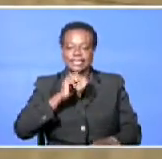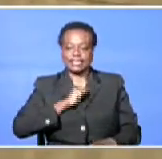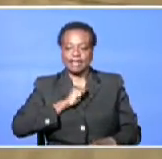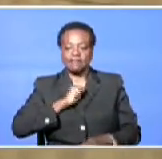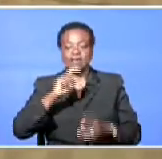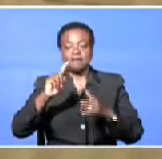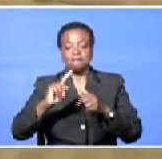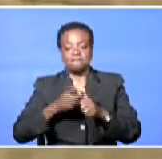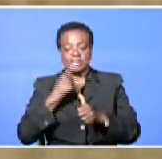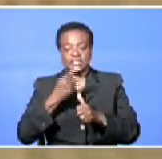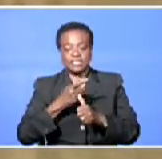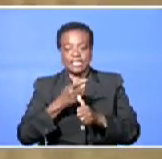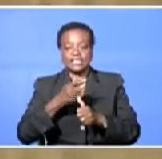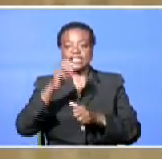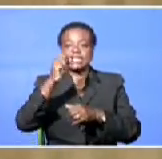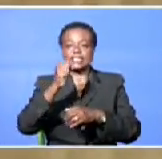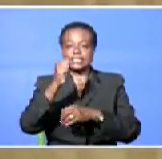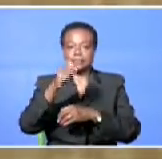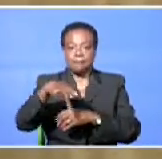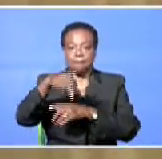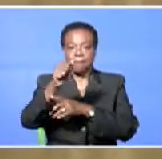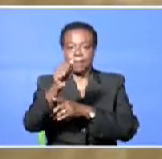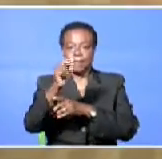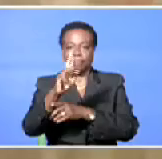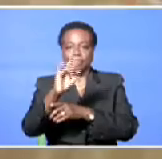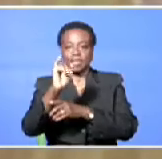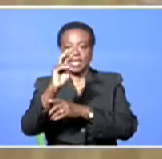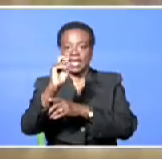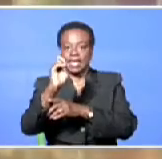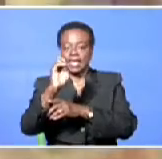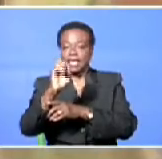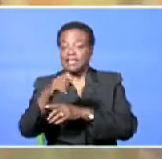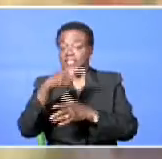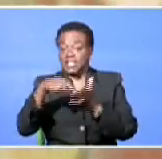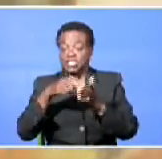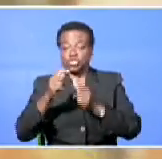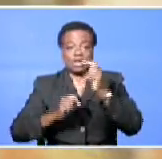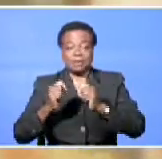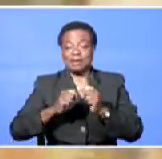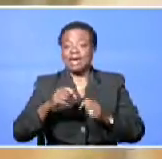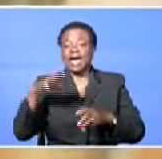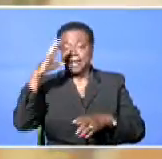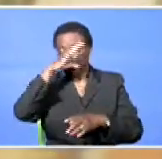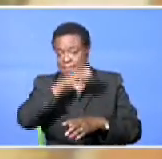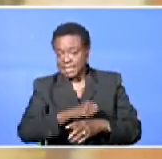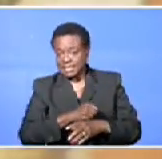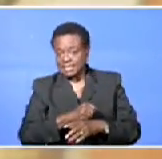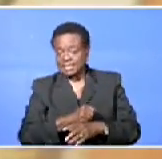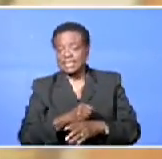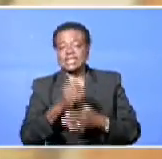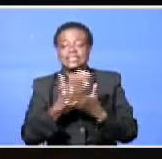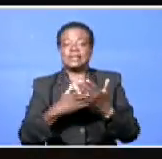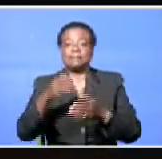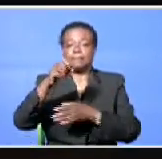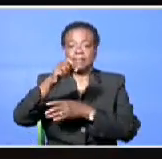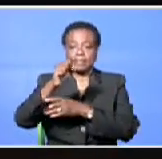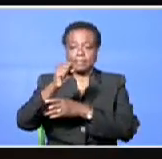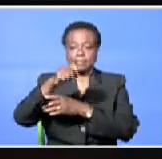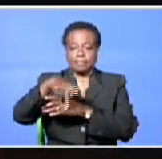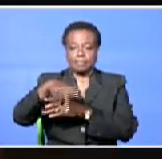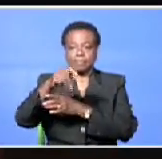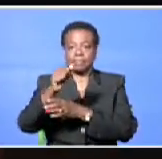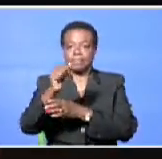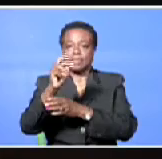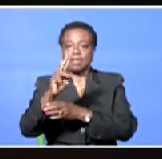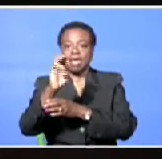of all, sparing. This tournament, I missed several spares. Oh my goodness, I missed several 7-pins, several 10-pins. And I said, you know